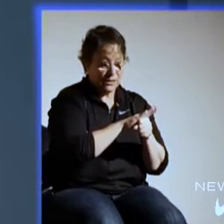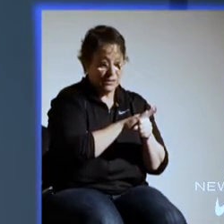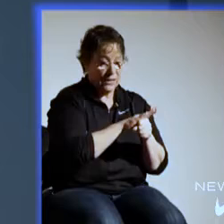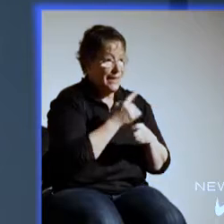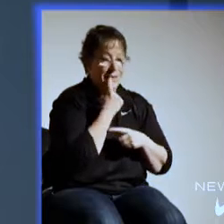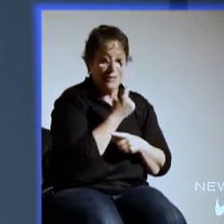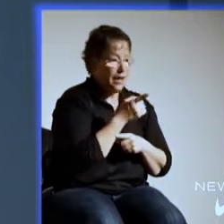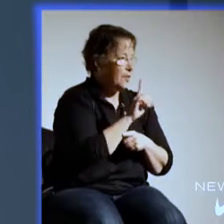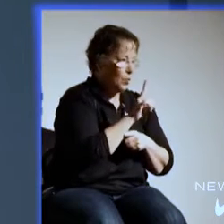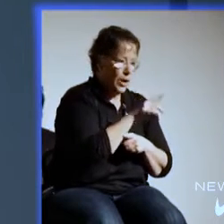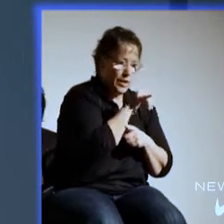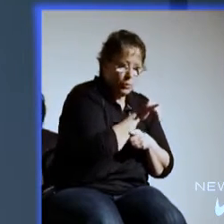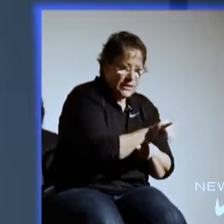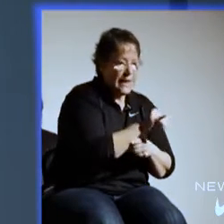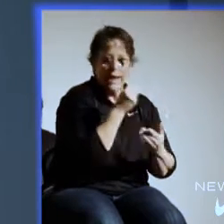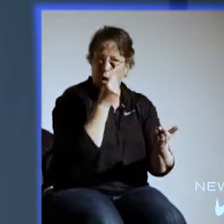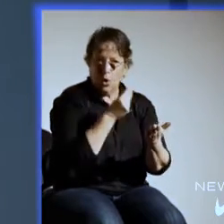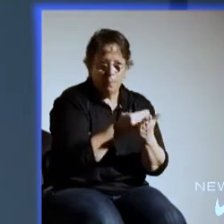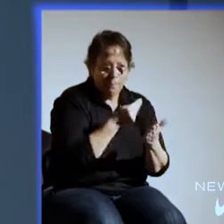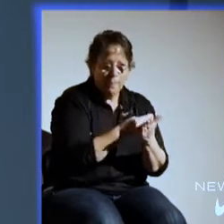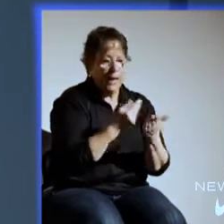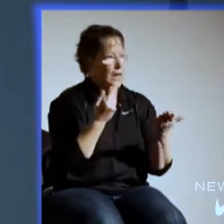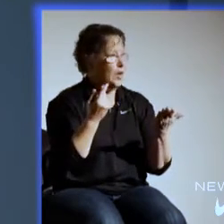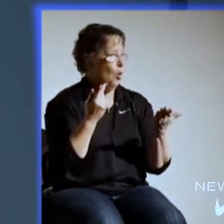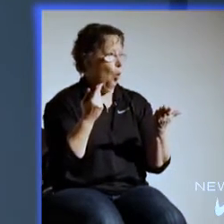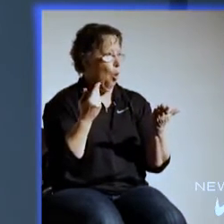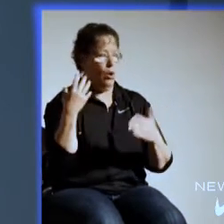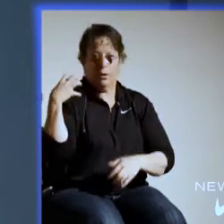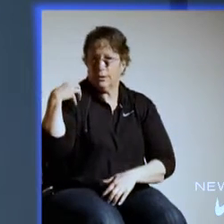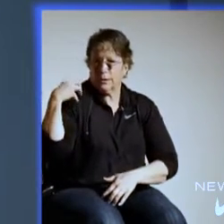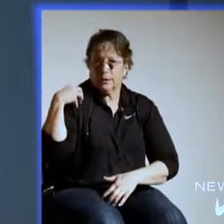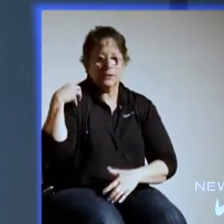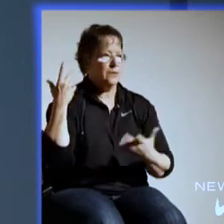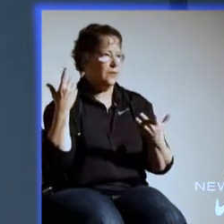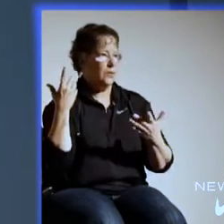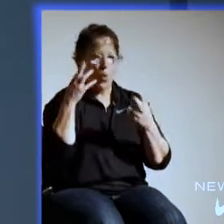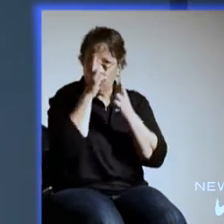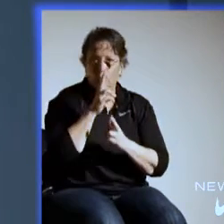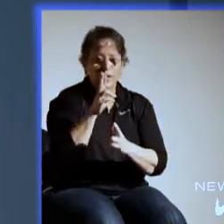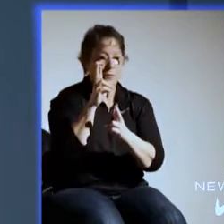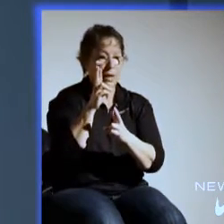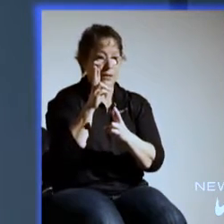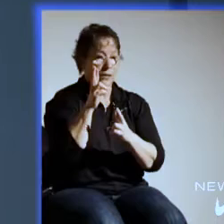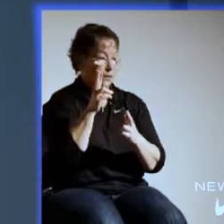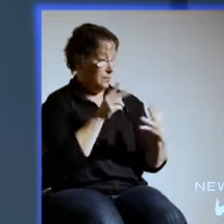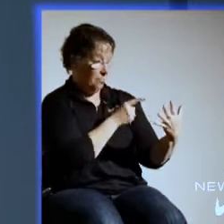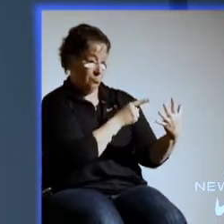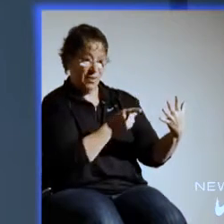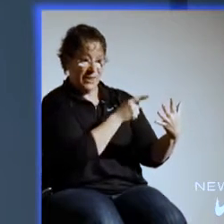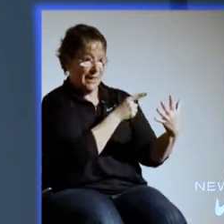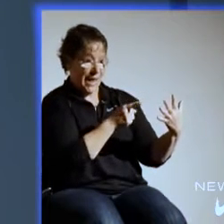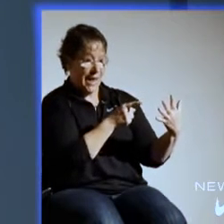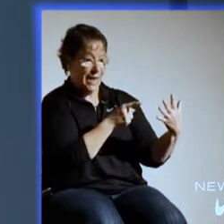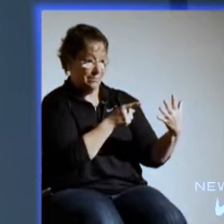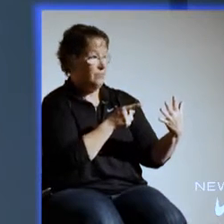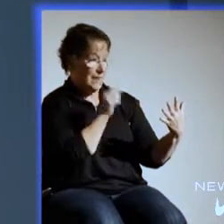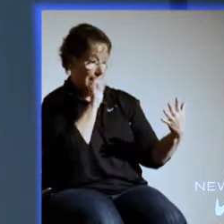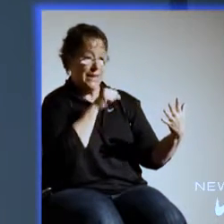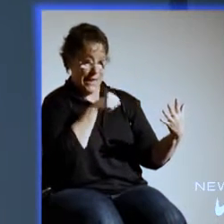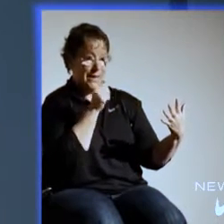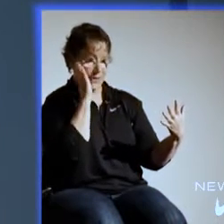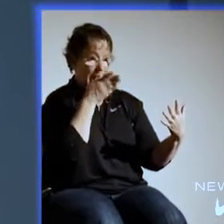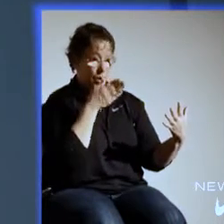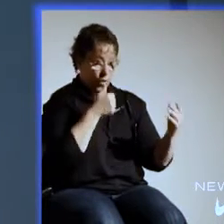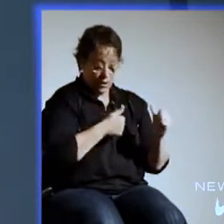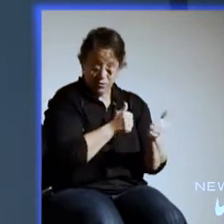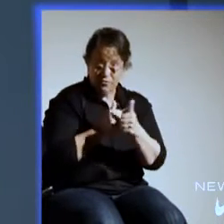or any money or position or prestige. And these guys agreed to follow Jesus, and after 3 years of doing that,